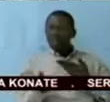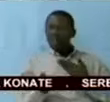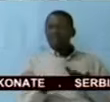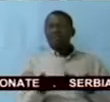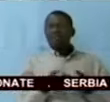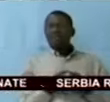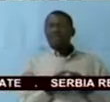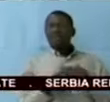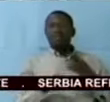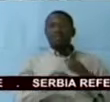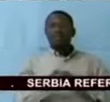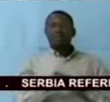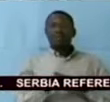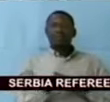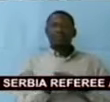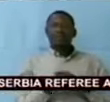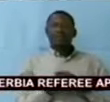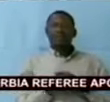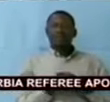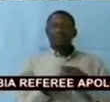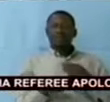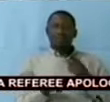this time it was the rear tires.